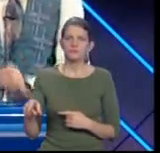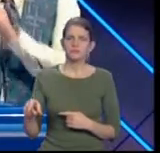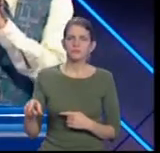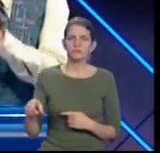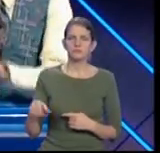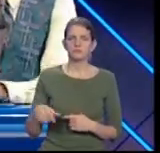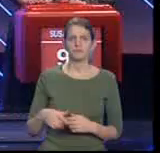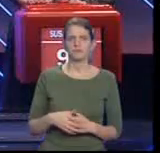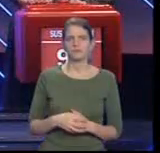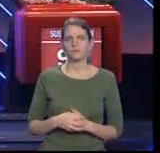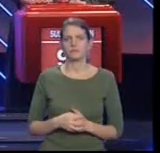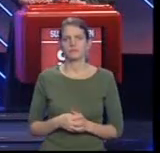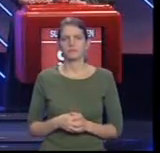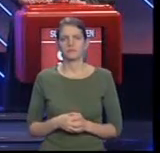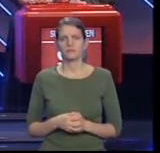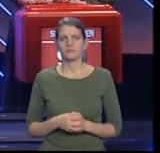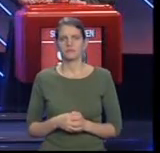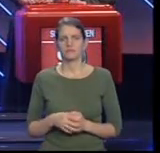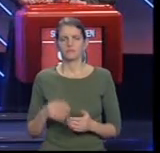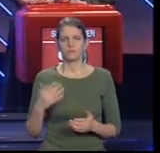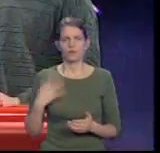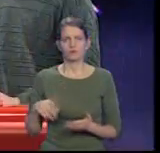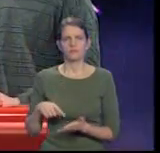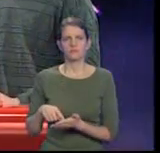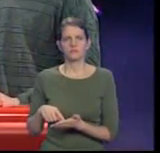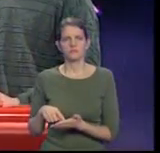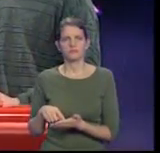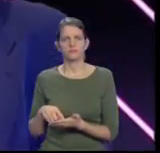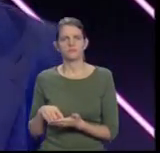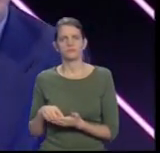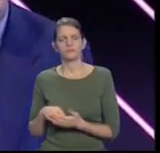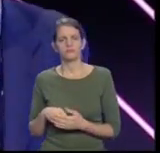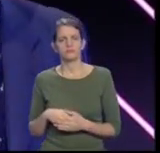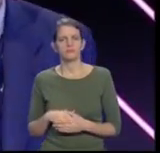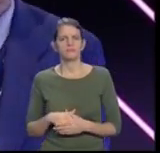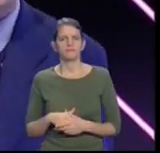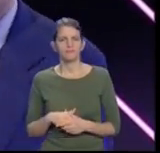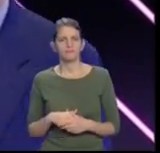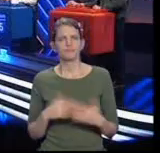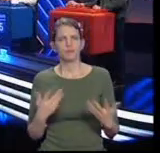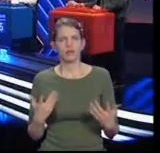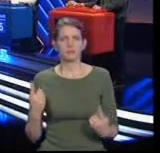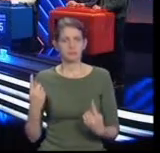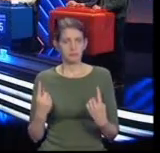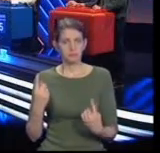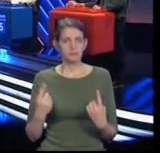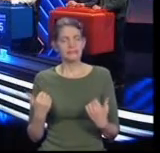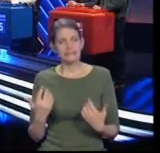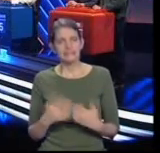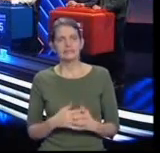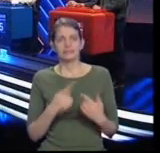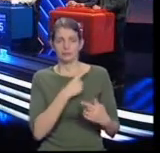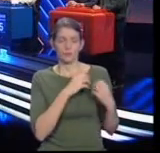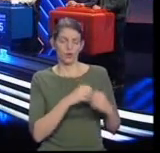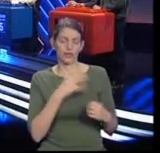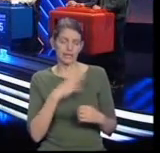90. Oh, I bet you could kick yourself, couldn't you, Susan? Oh, dear me. All right, you've got the bonus now, Gloria. So take away a square for me. It's